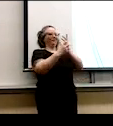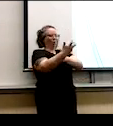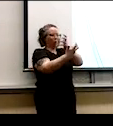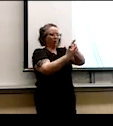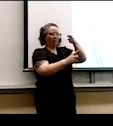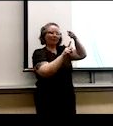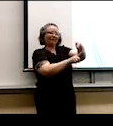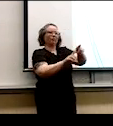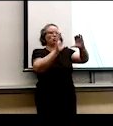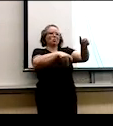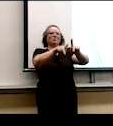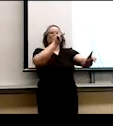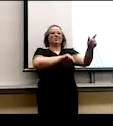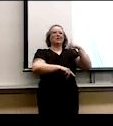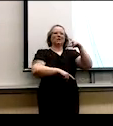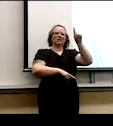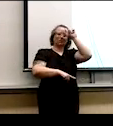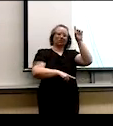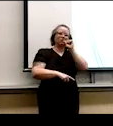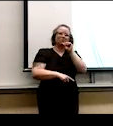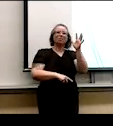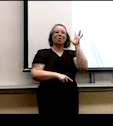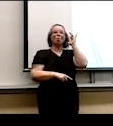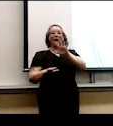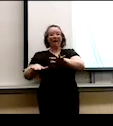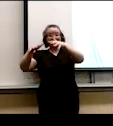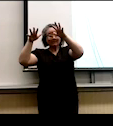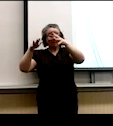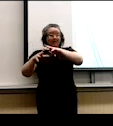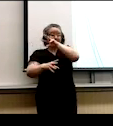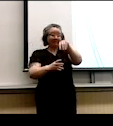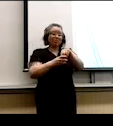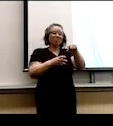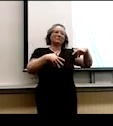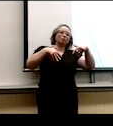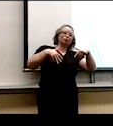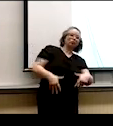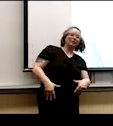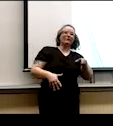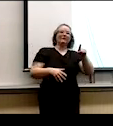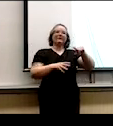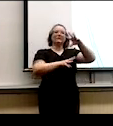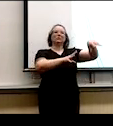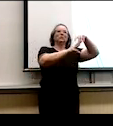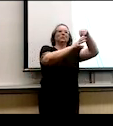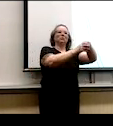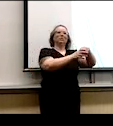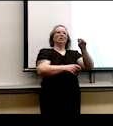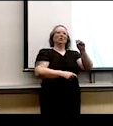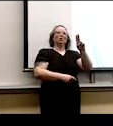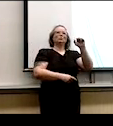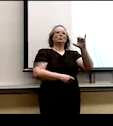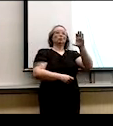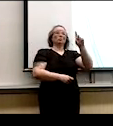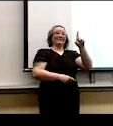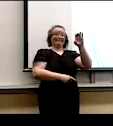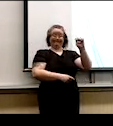there's anxiety, there's depressive symptoms, there's suicidality, which suicidality is missing from the geriatric depression scale.